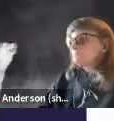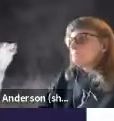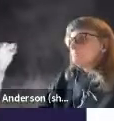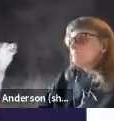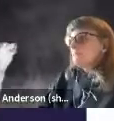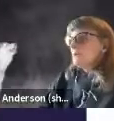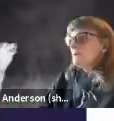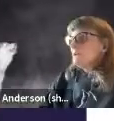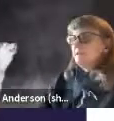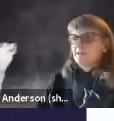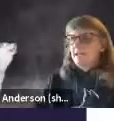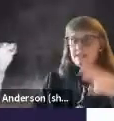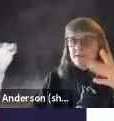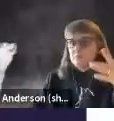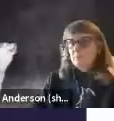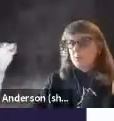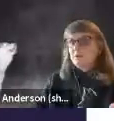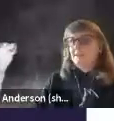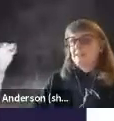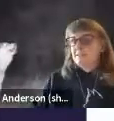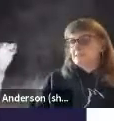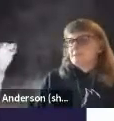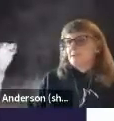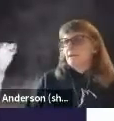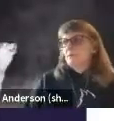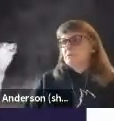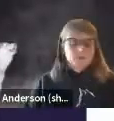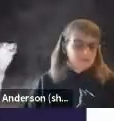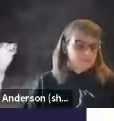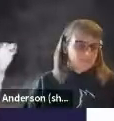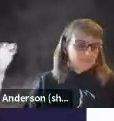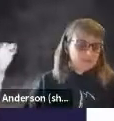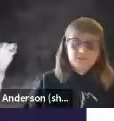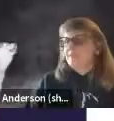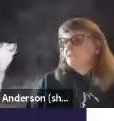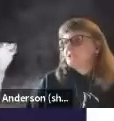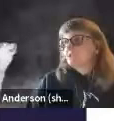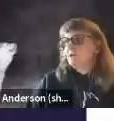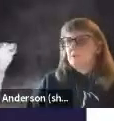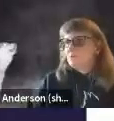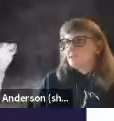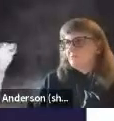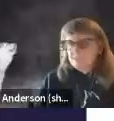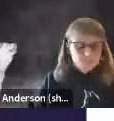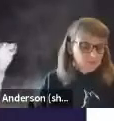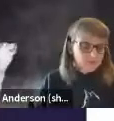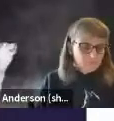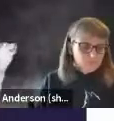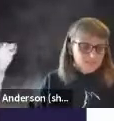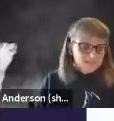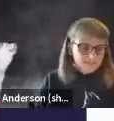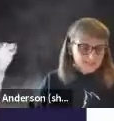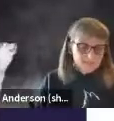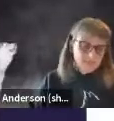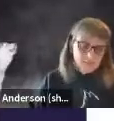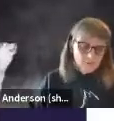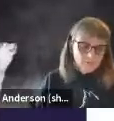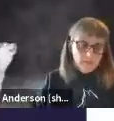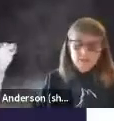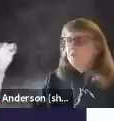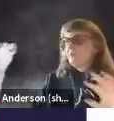said that, and they reported that this was really just soft tissue, no soft tissue, that it was